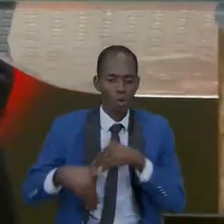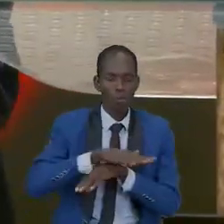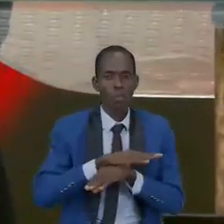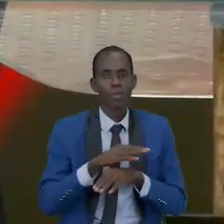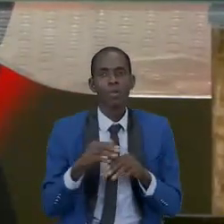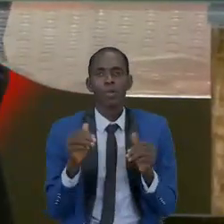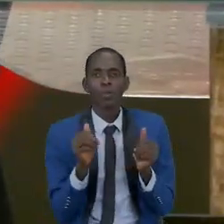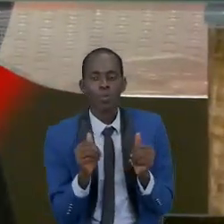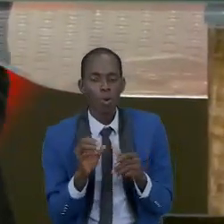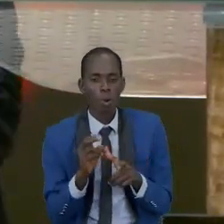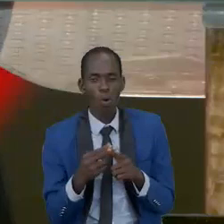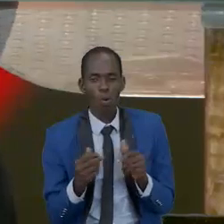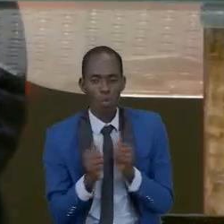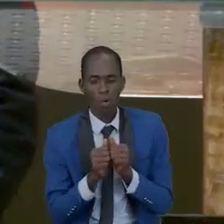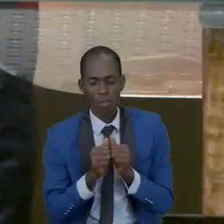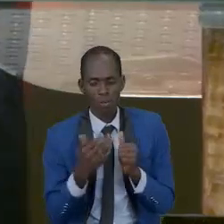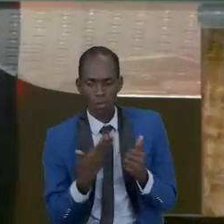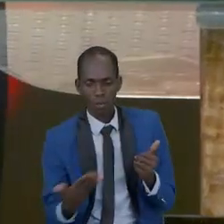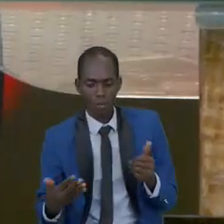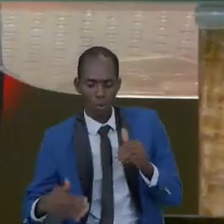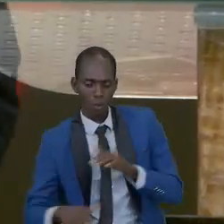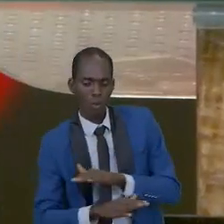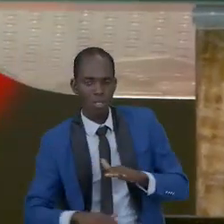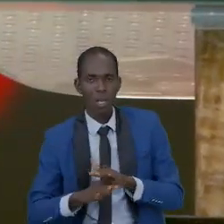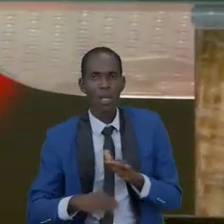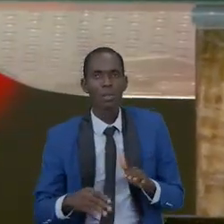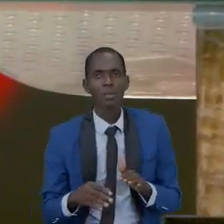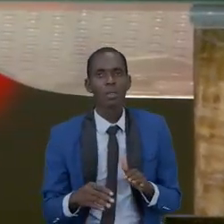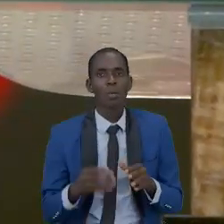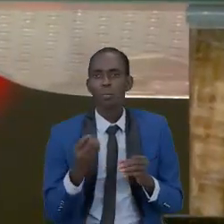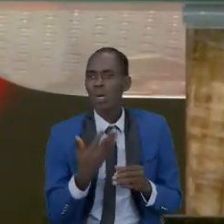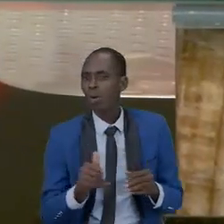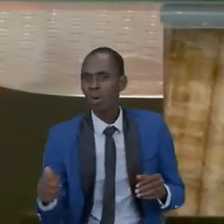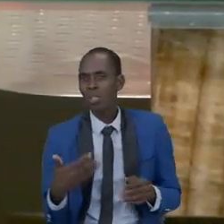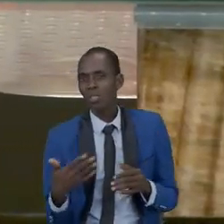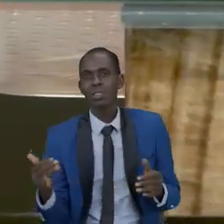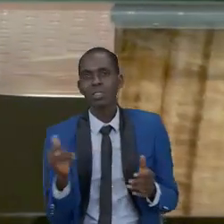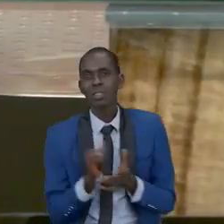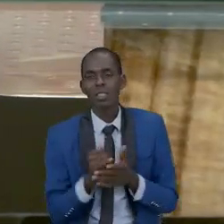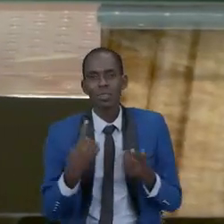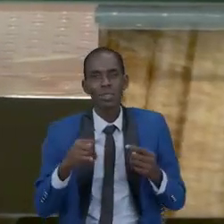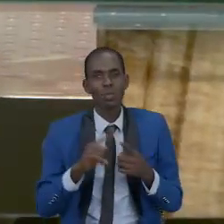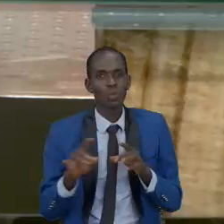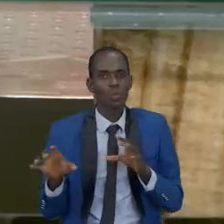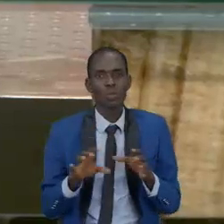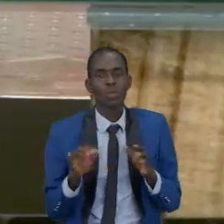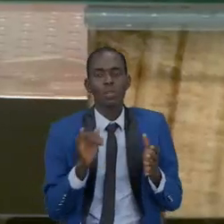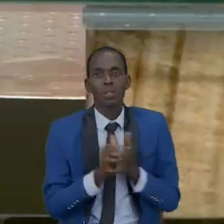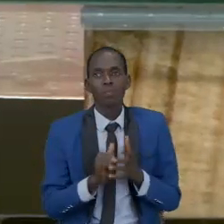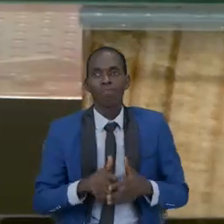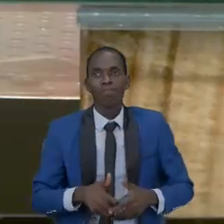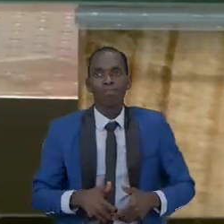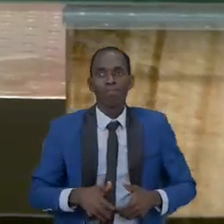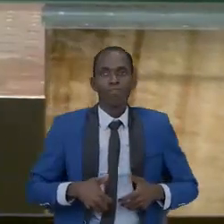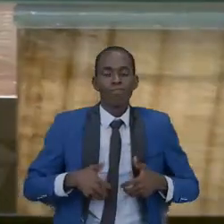within or under many other things that, you know, you try to, you grit your teeth when